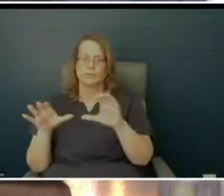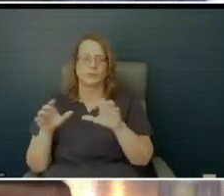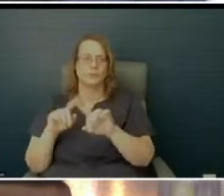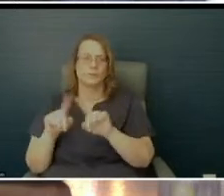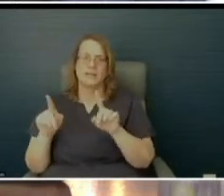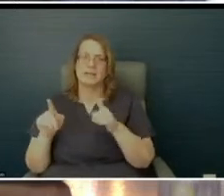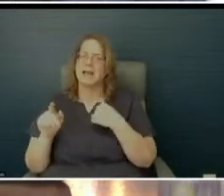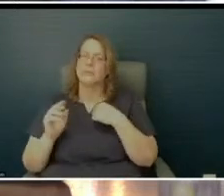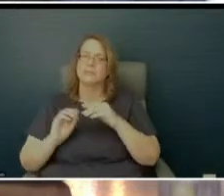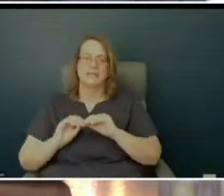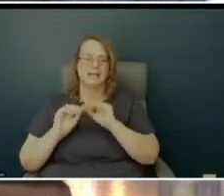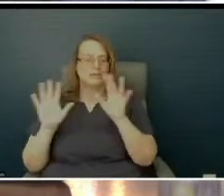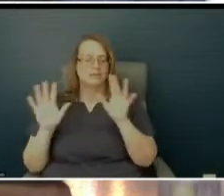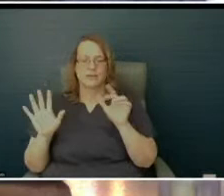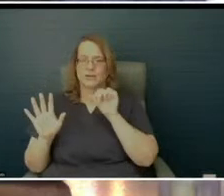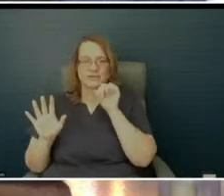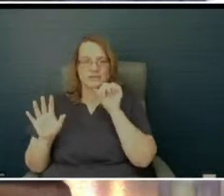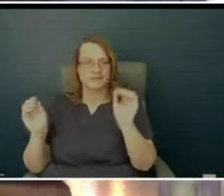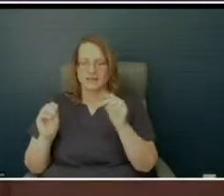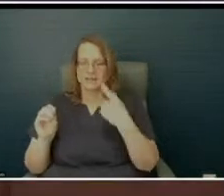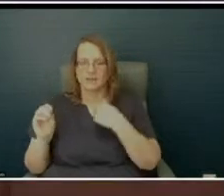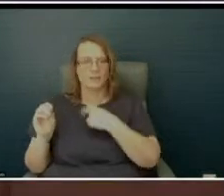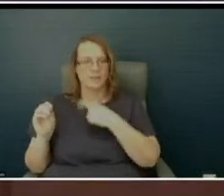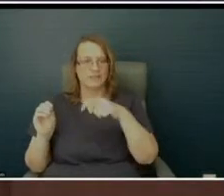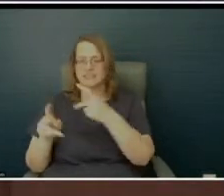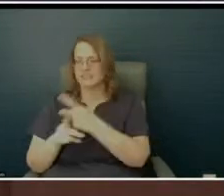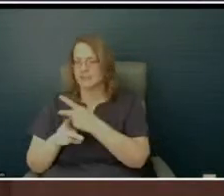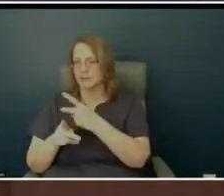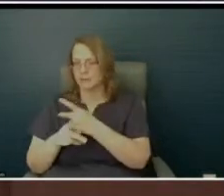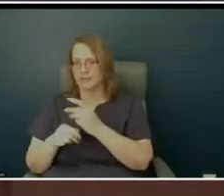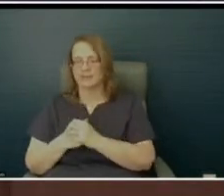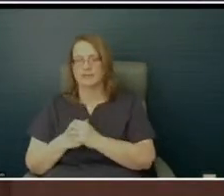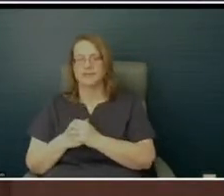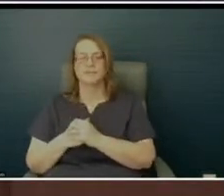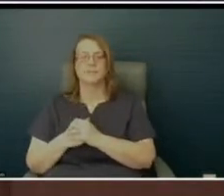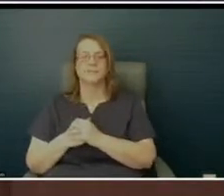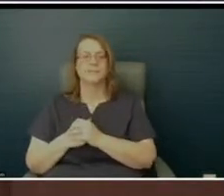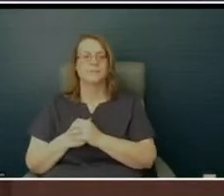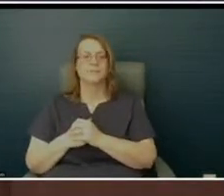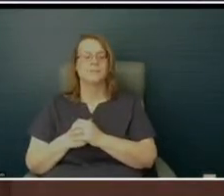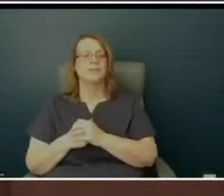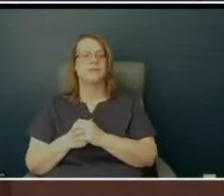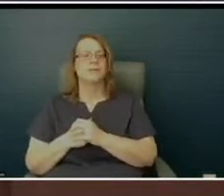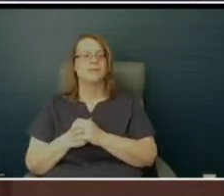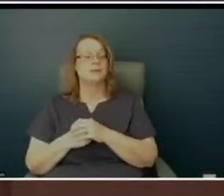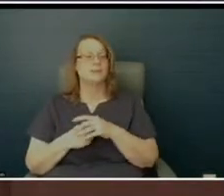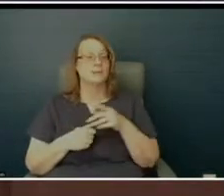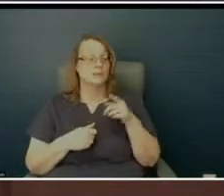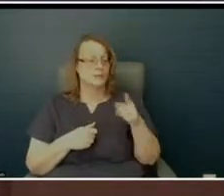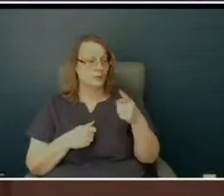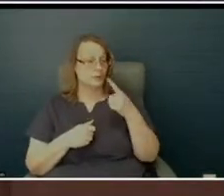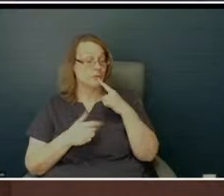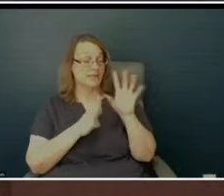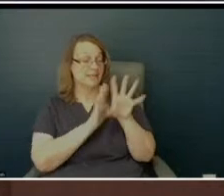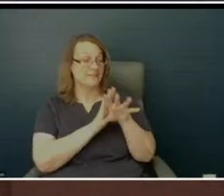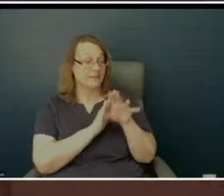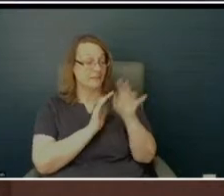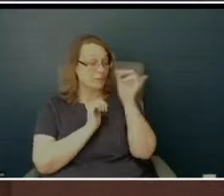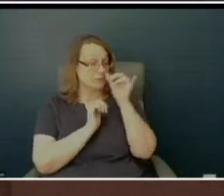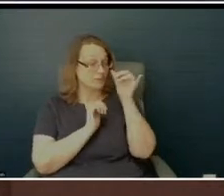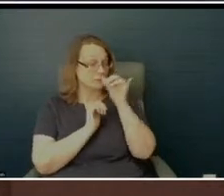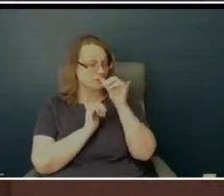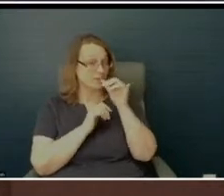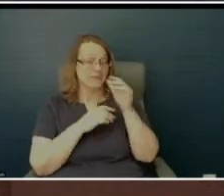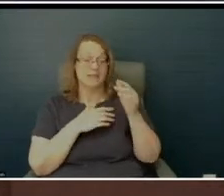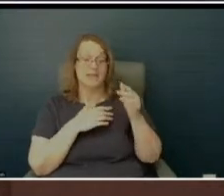to him that I didn't think it was anything worth pursuing. She called the video absurd, and despite the absurdity of that conspiracy theory, we